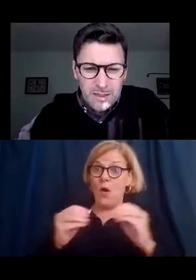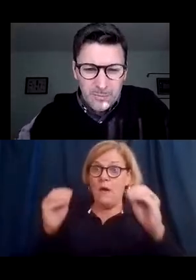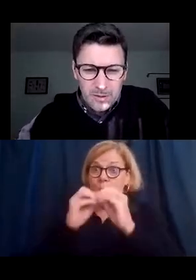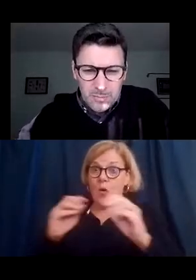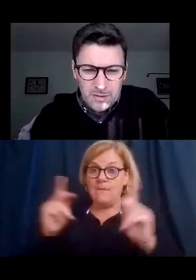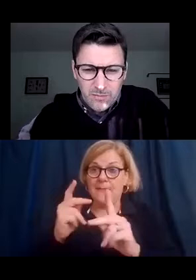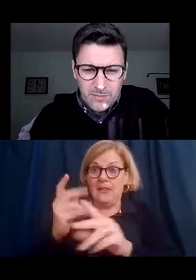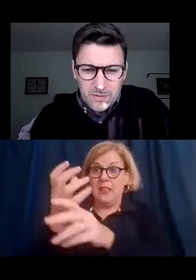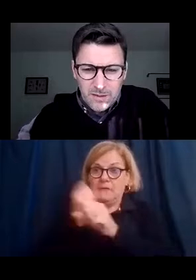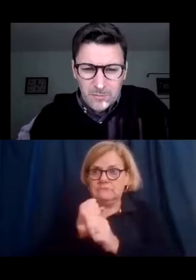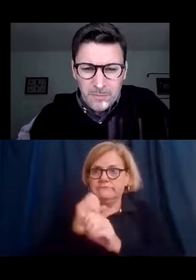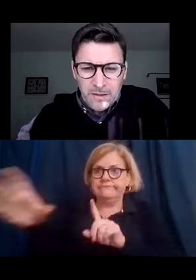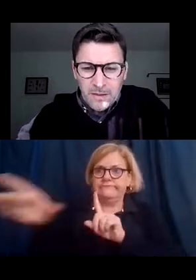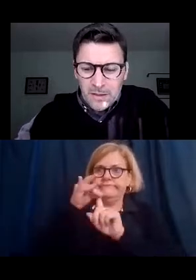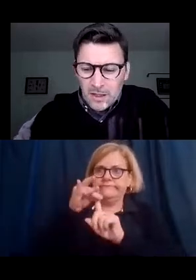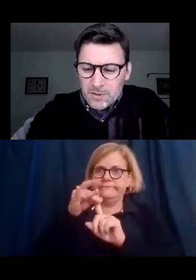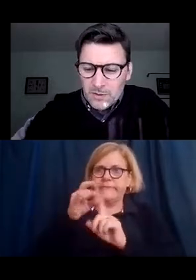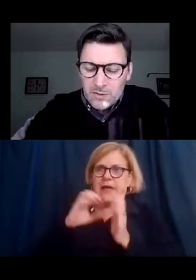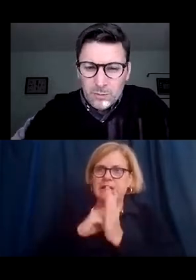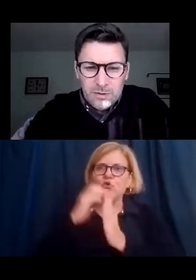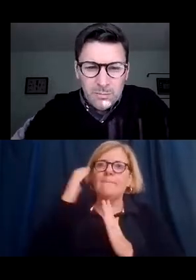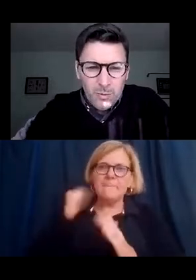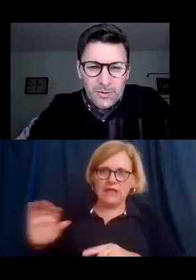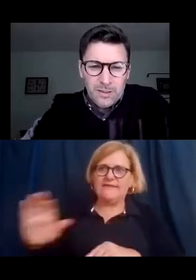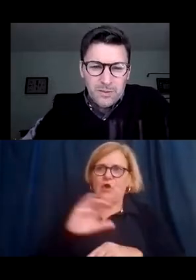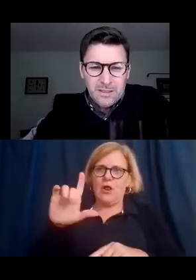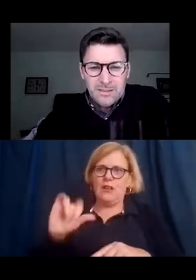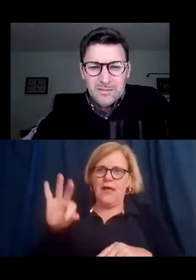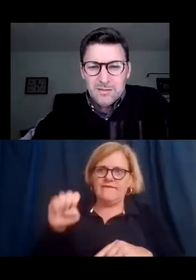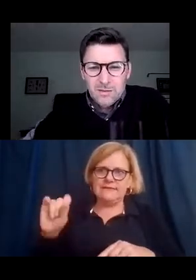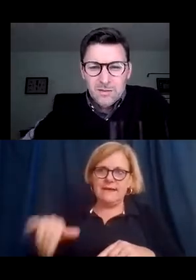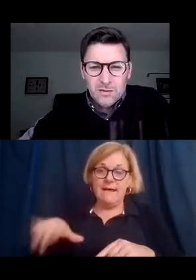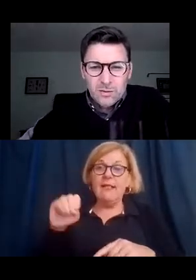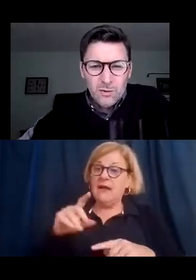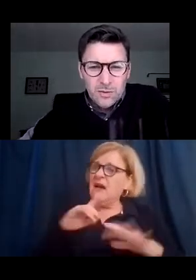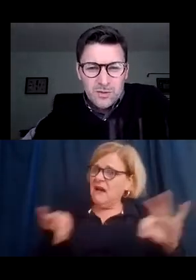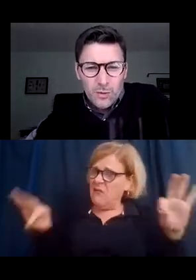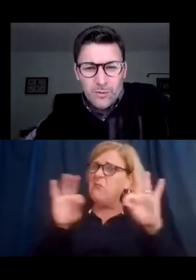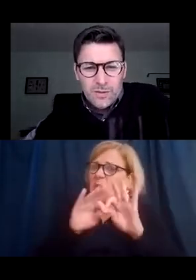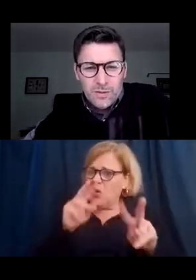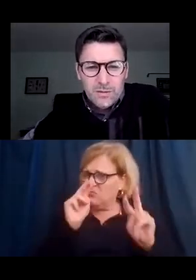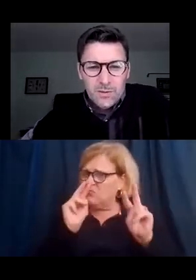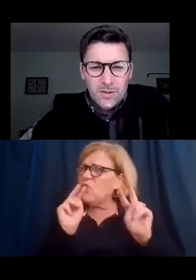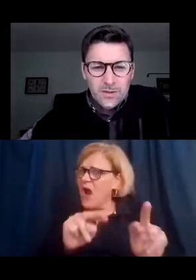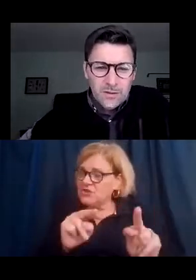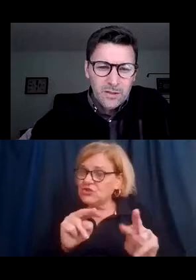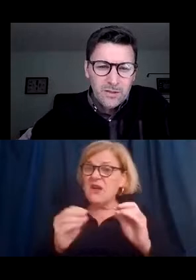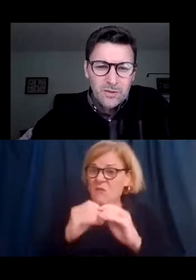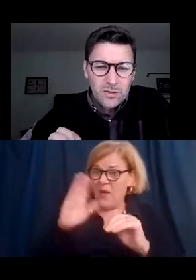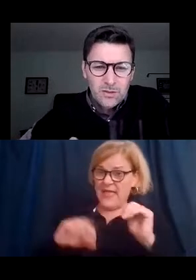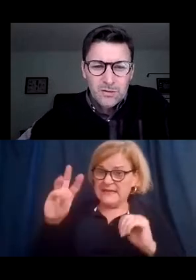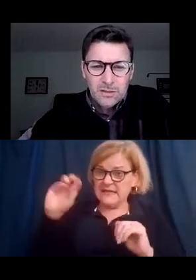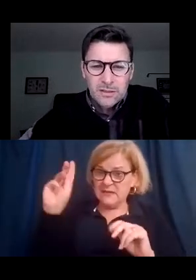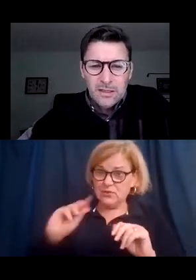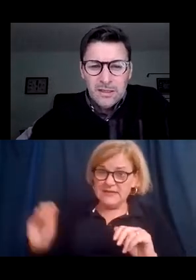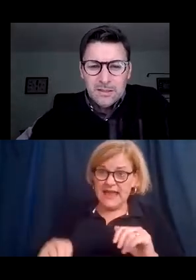cancer, predominantly because of lifestyle. So it's really important that we get these things under control, because over 60% of our